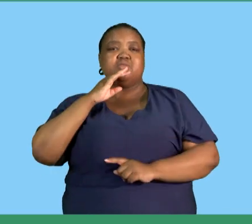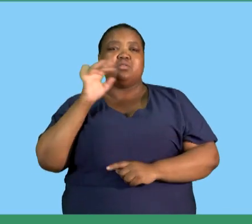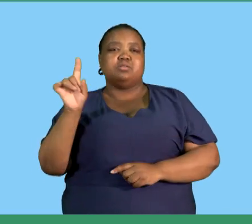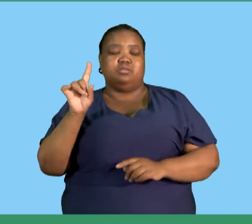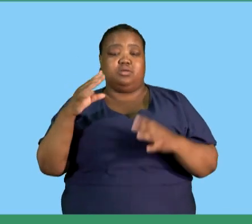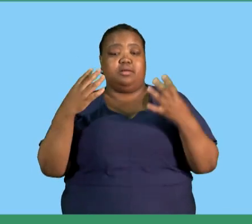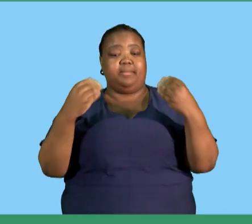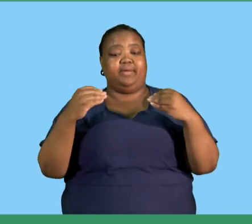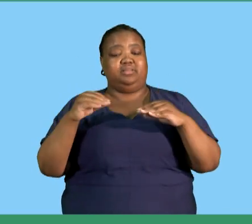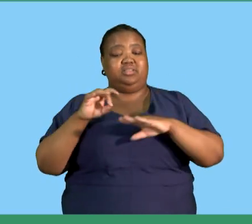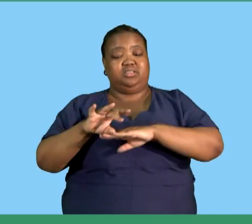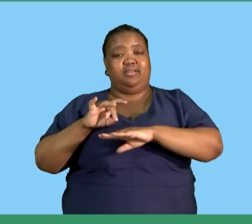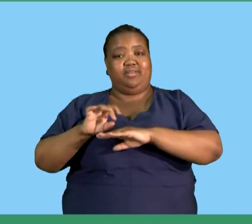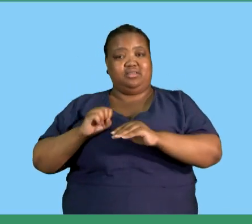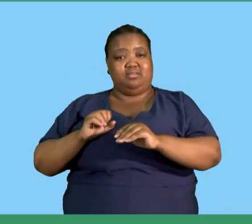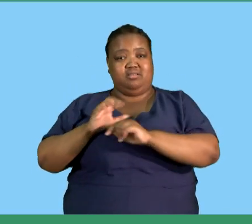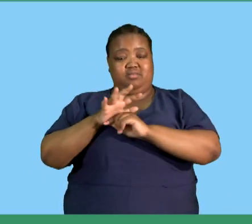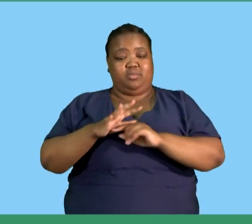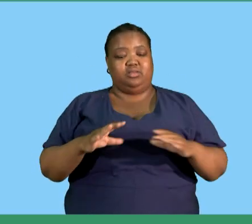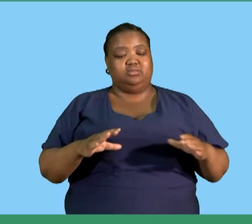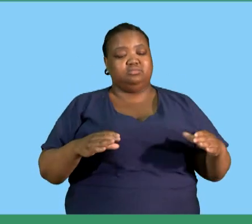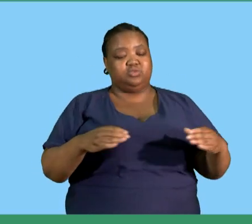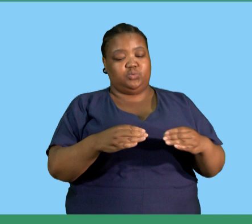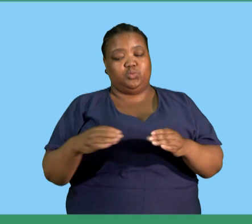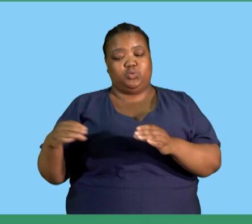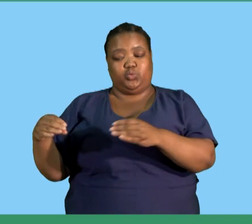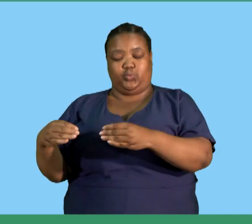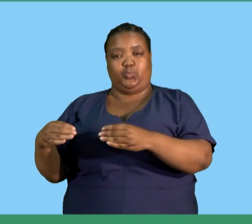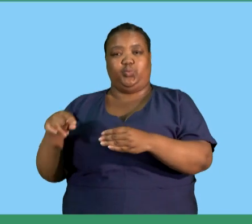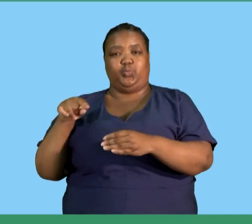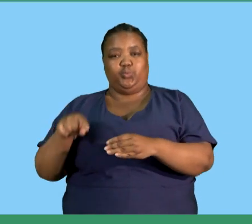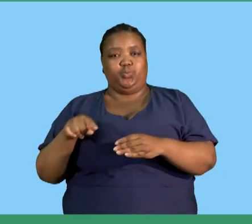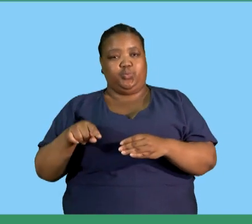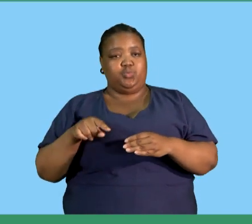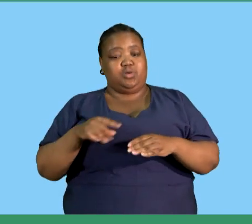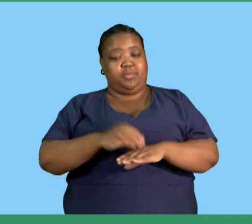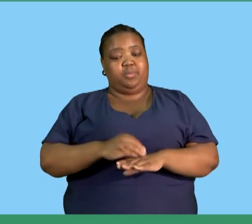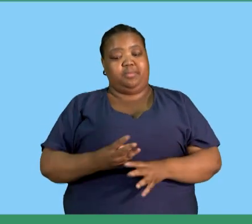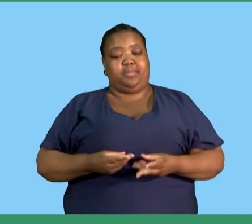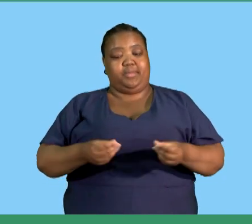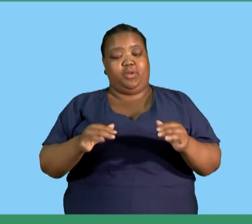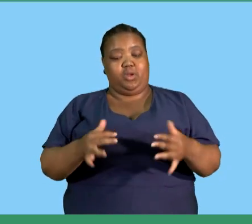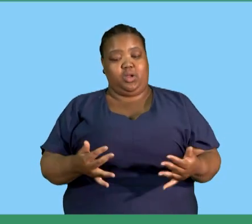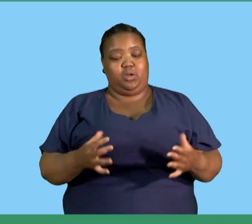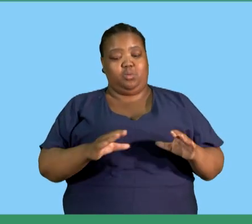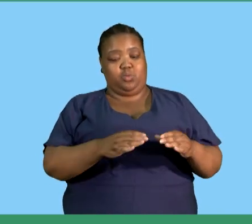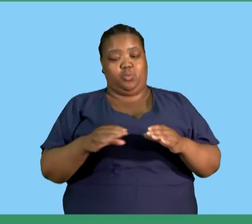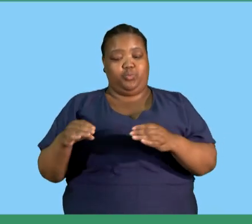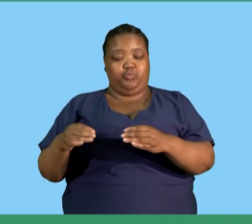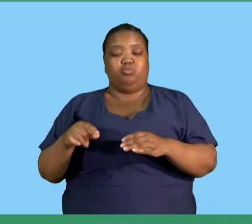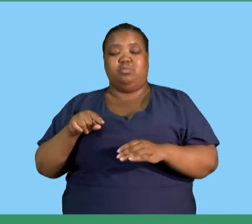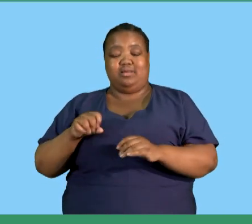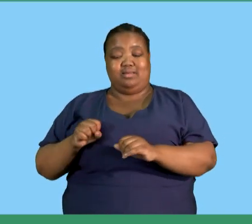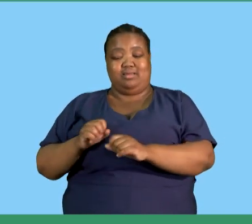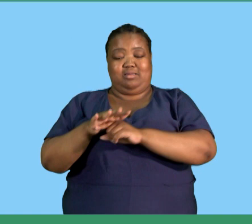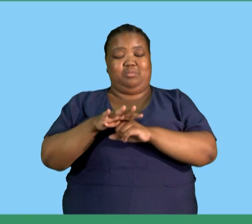the impact of the nominal group technique in solving the complex business problems. The impact, not